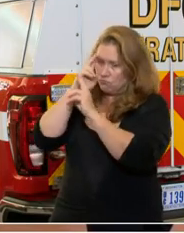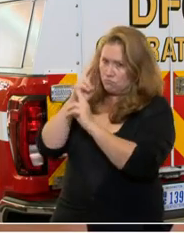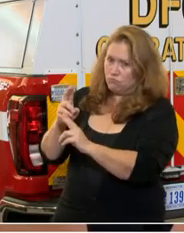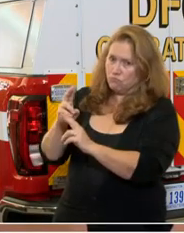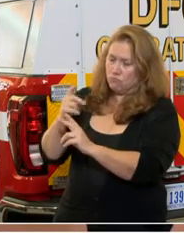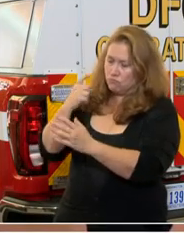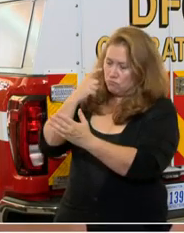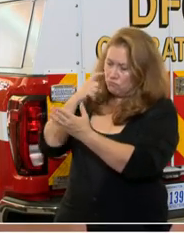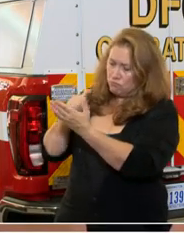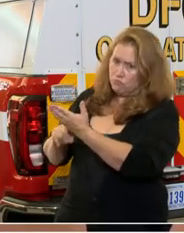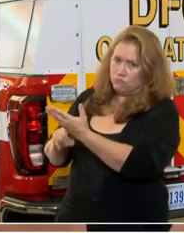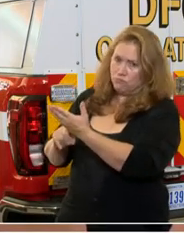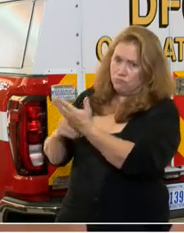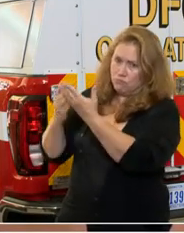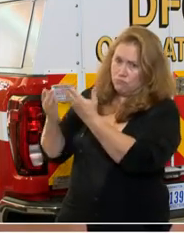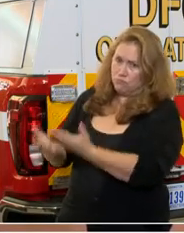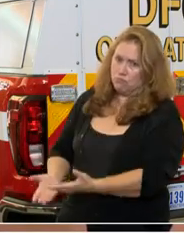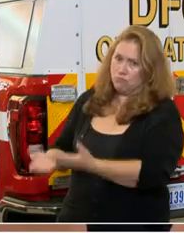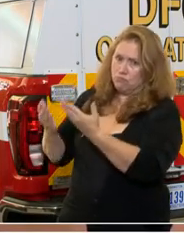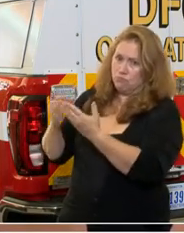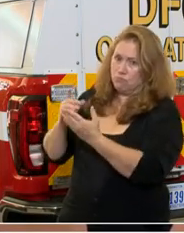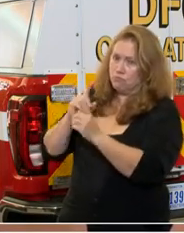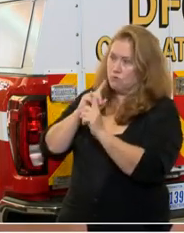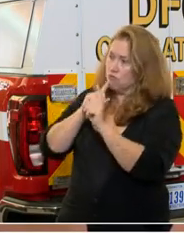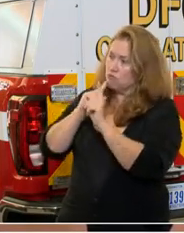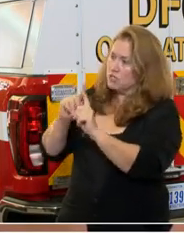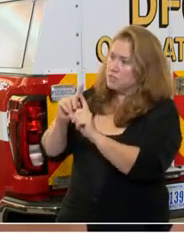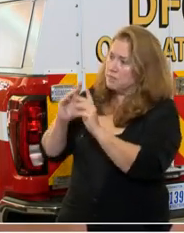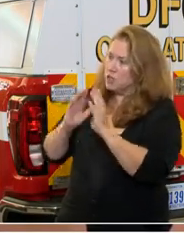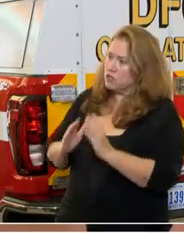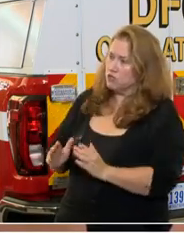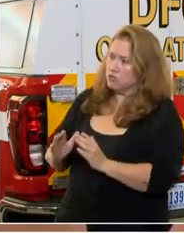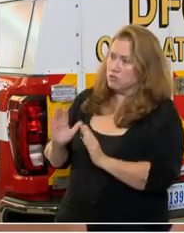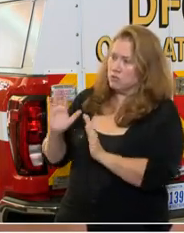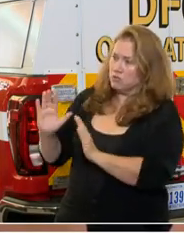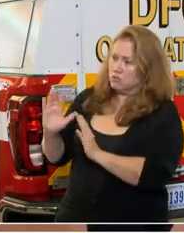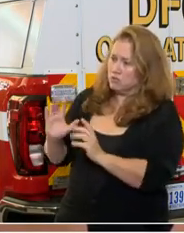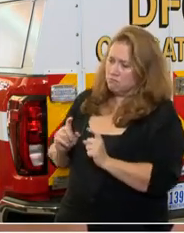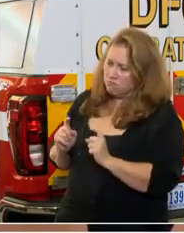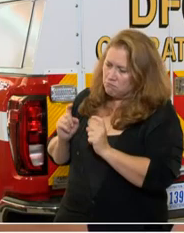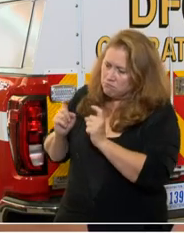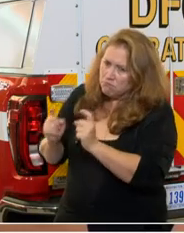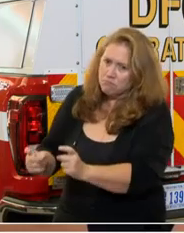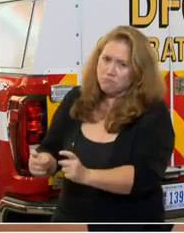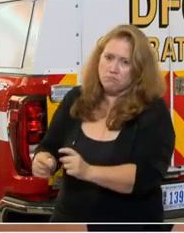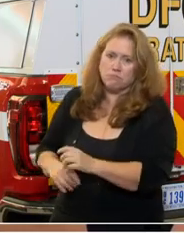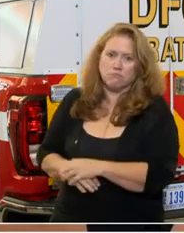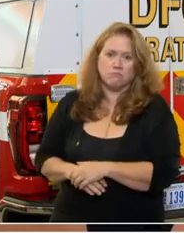on 9/11, I would like to invite all of us to please pause for a moment of silence.